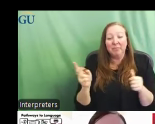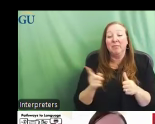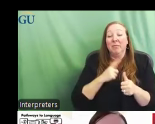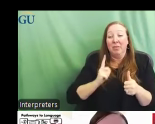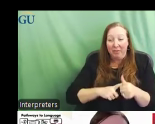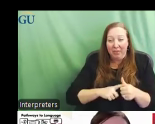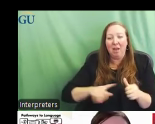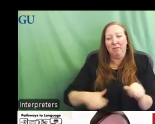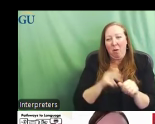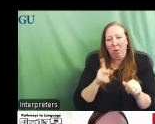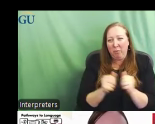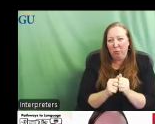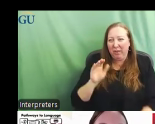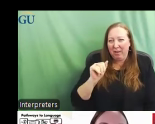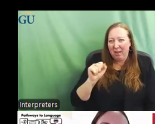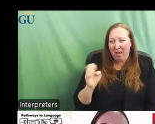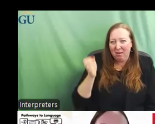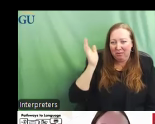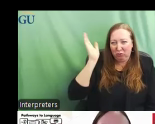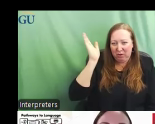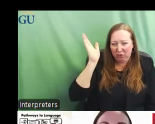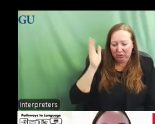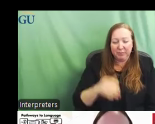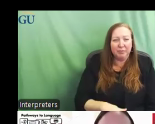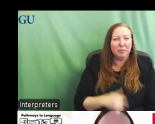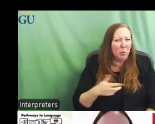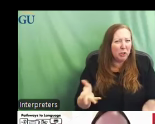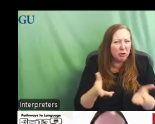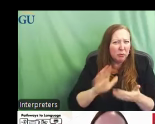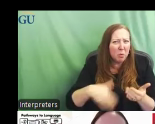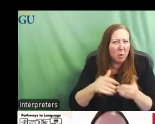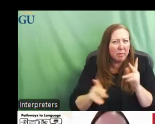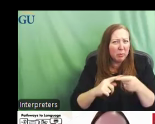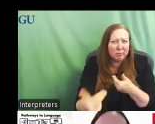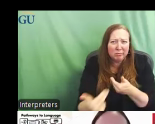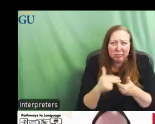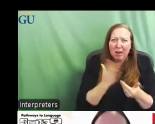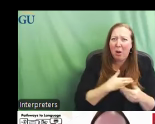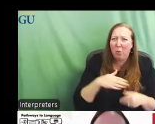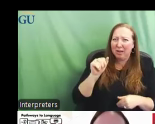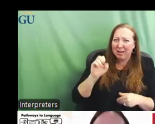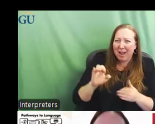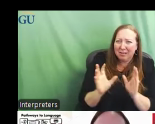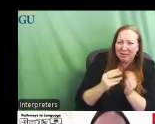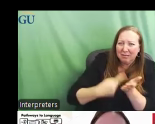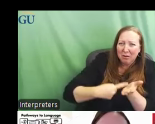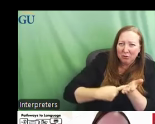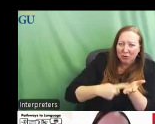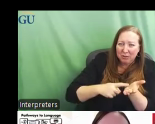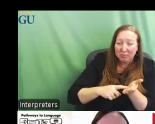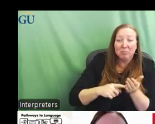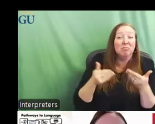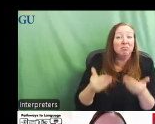case presentation. We encourage you to take part in the case presentations during group discussions by unmuting or using the